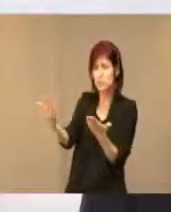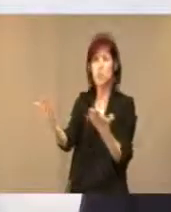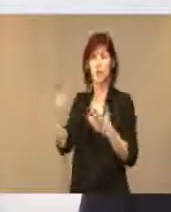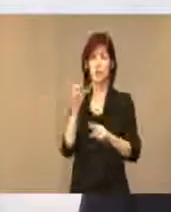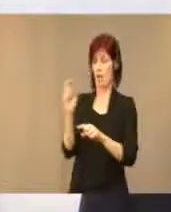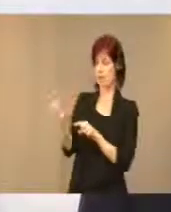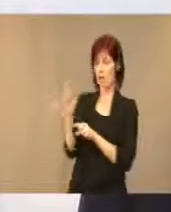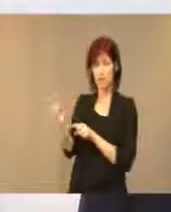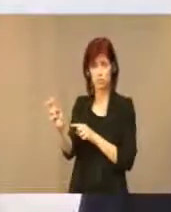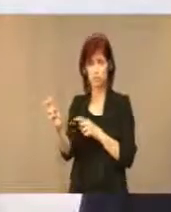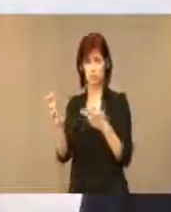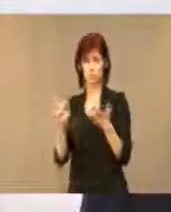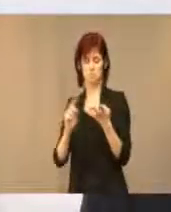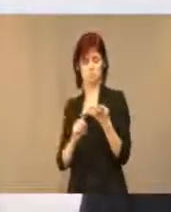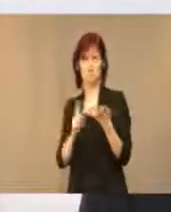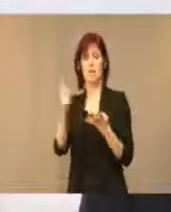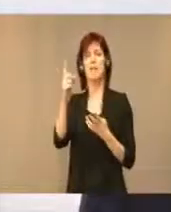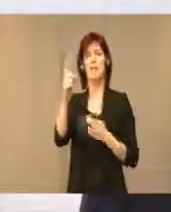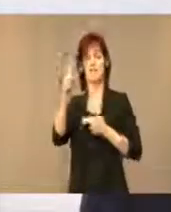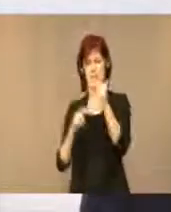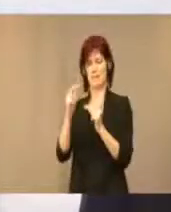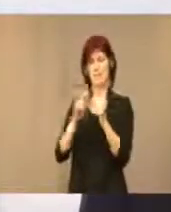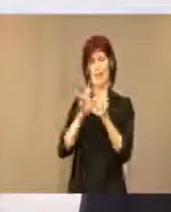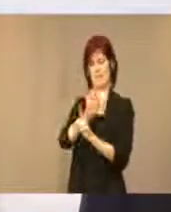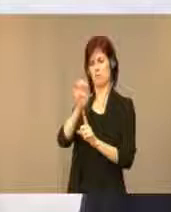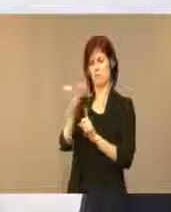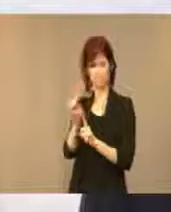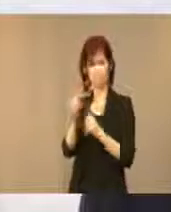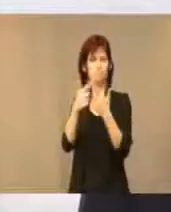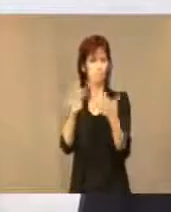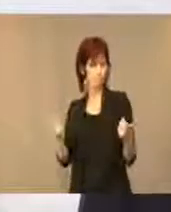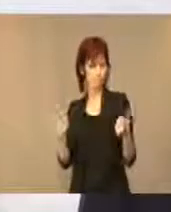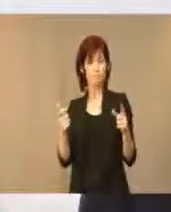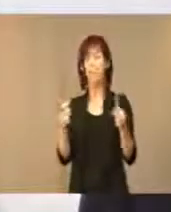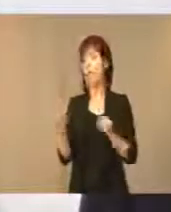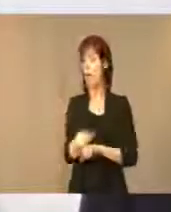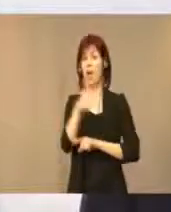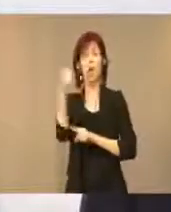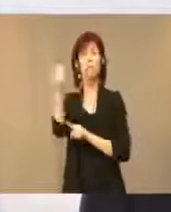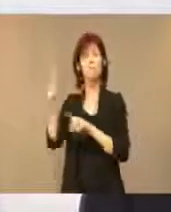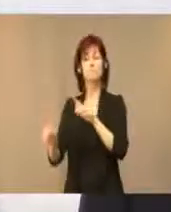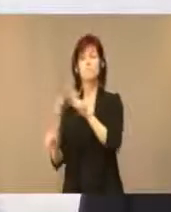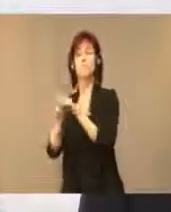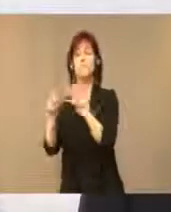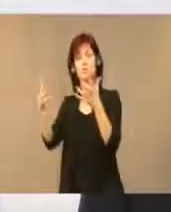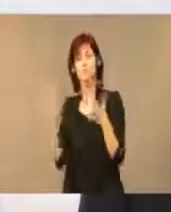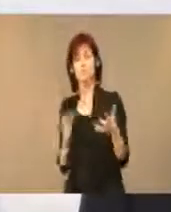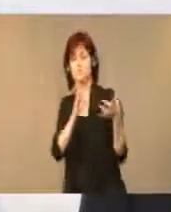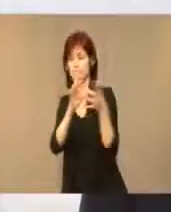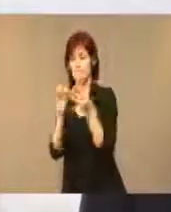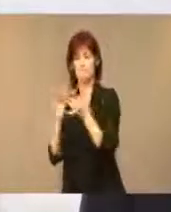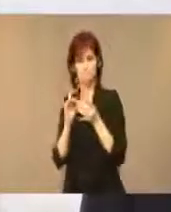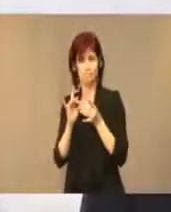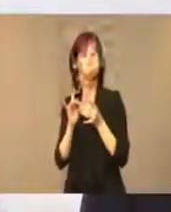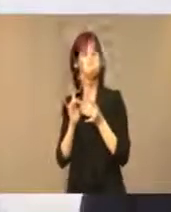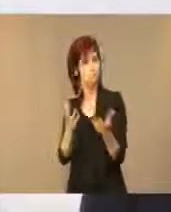discussed. And it's clear that any new legislation needs to recognize that equality for persons with disabilities in Canada means equality